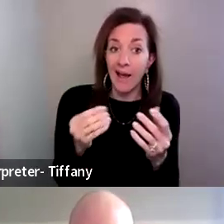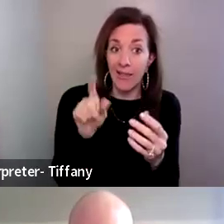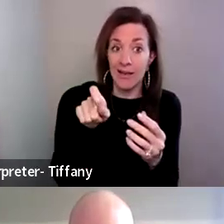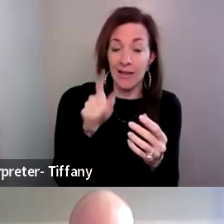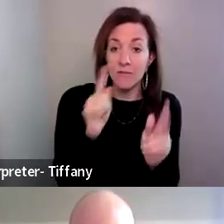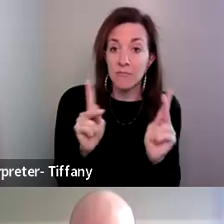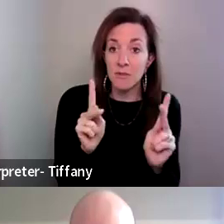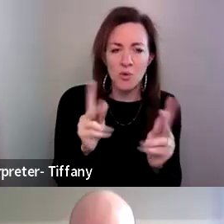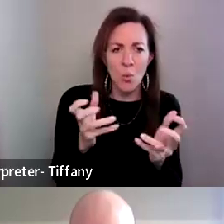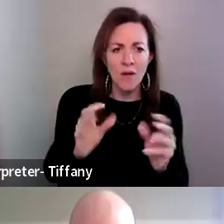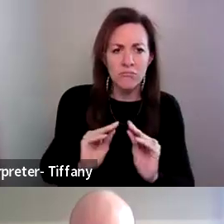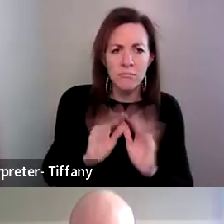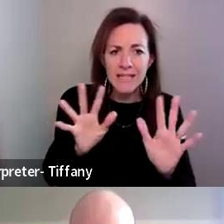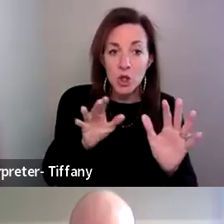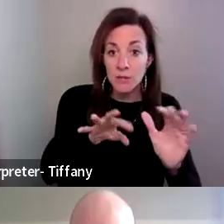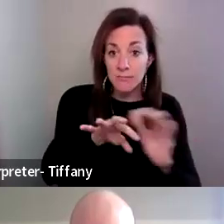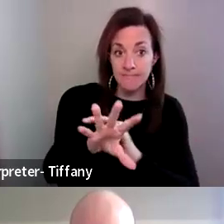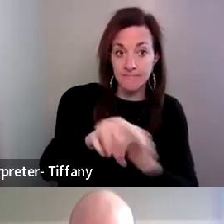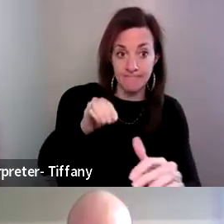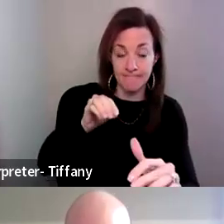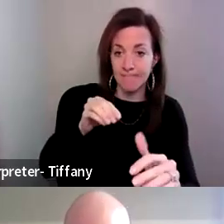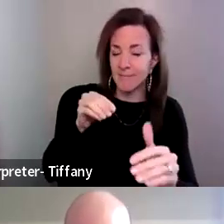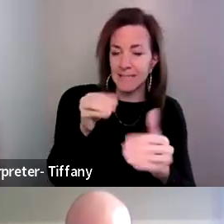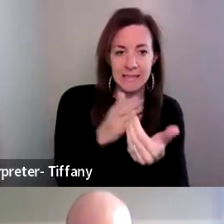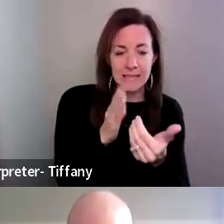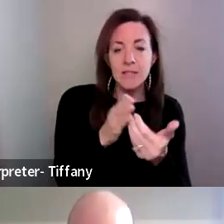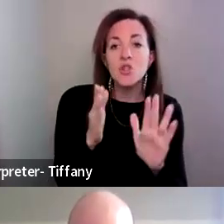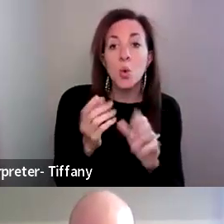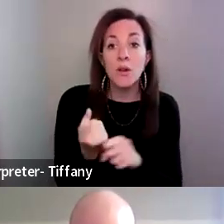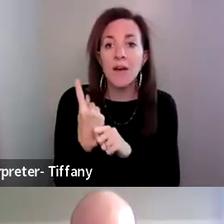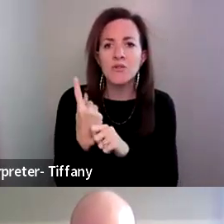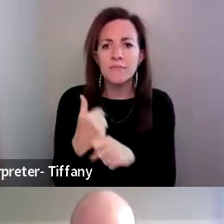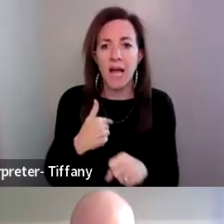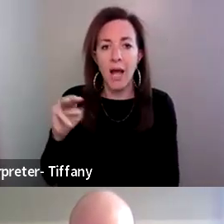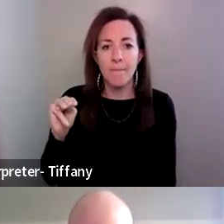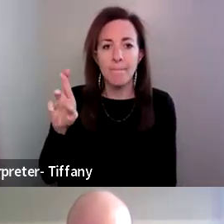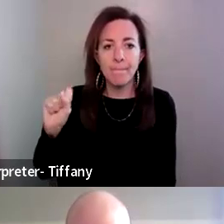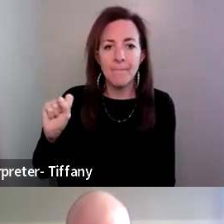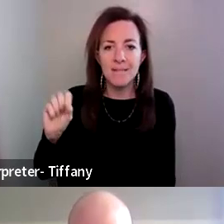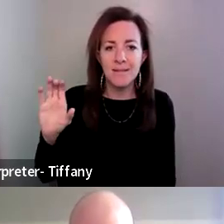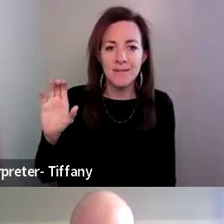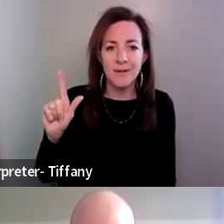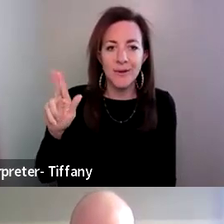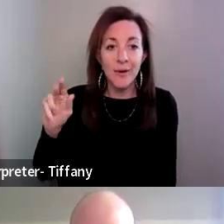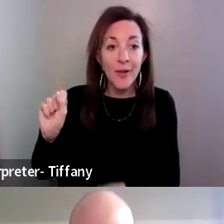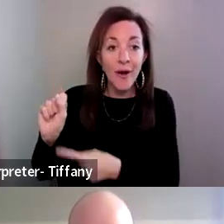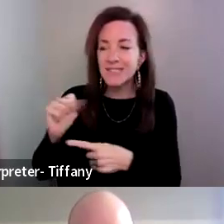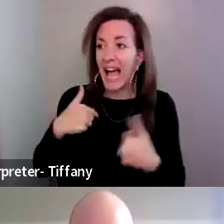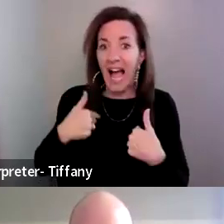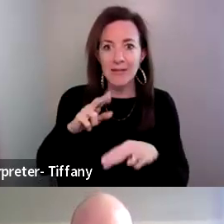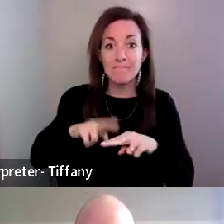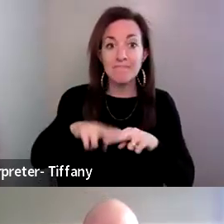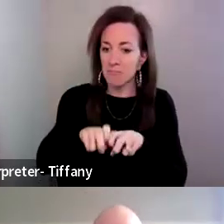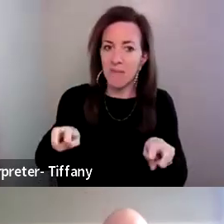to have clear entrances and exits. Last year, now I'm Mrs. Claus, so I get to sit on the bench all year. I work all